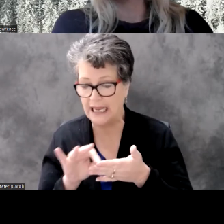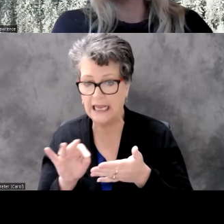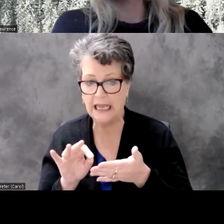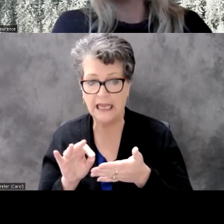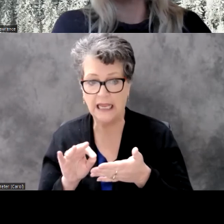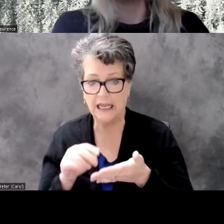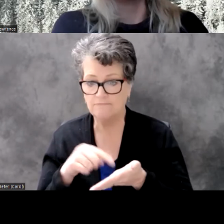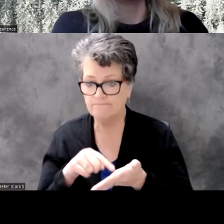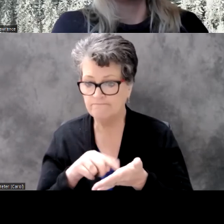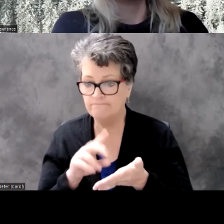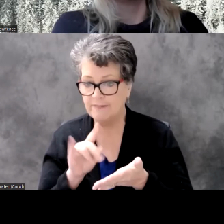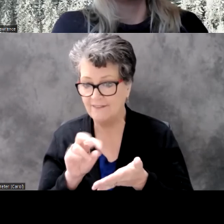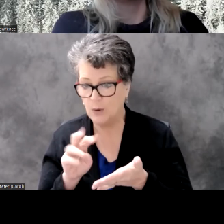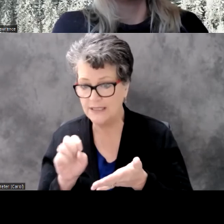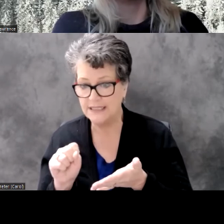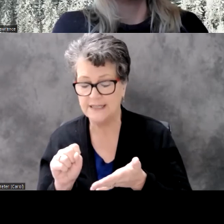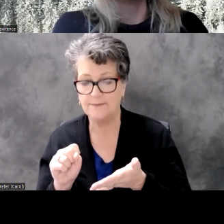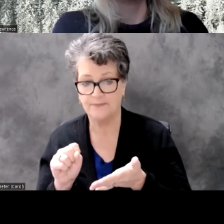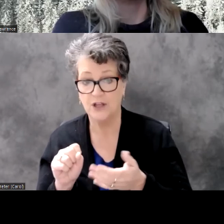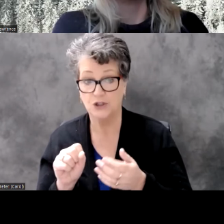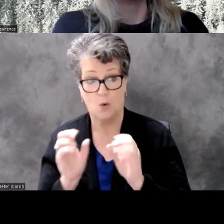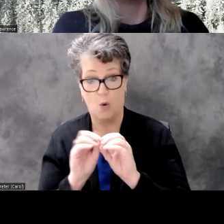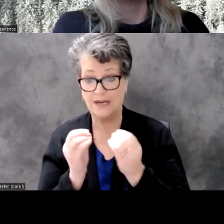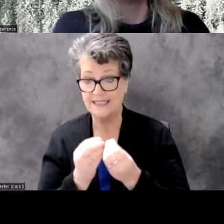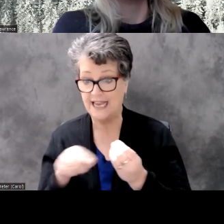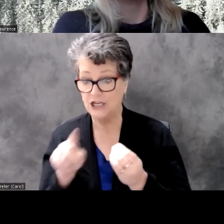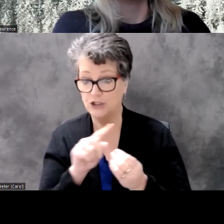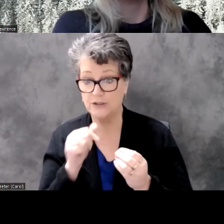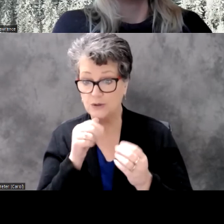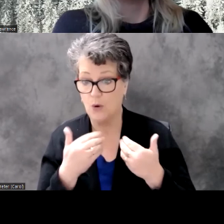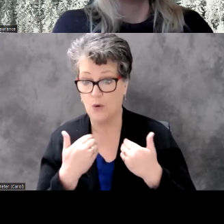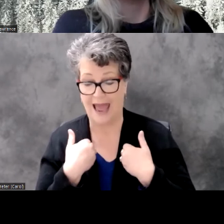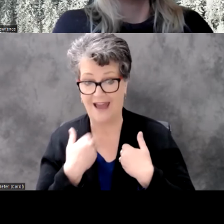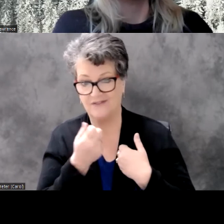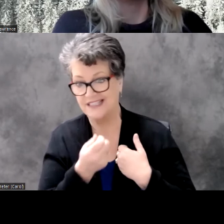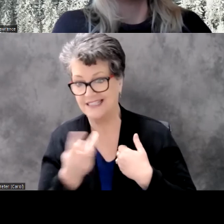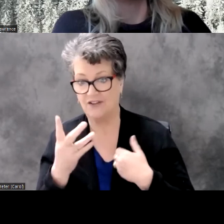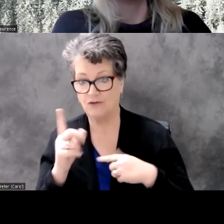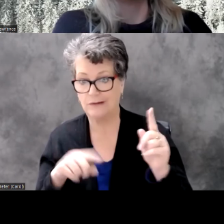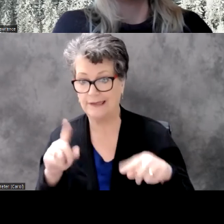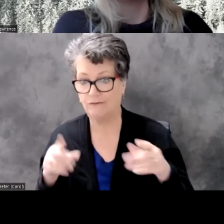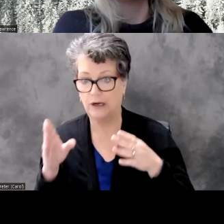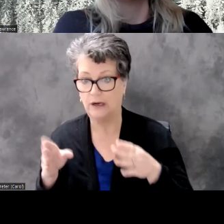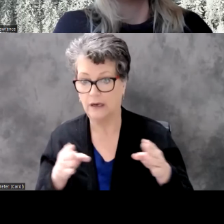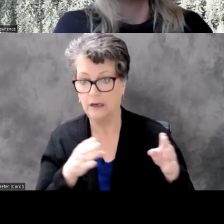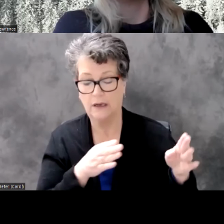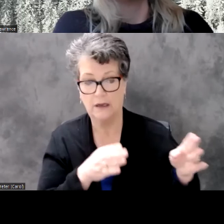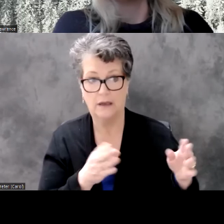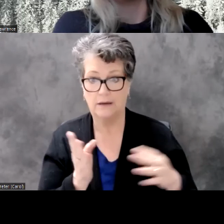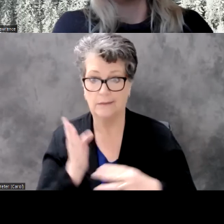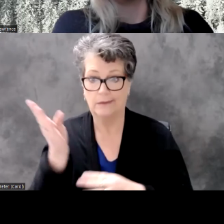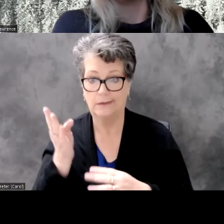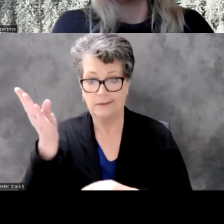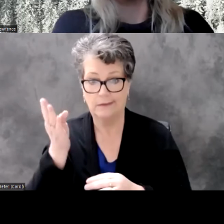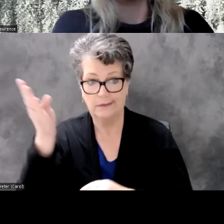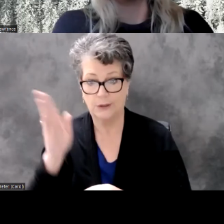and invoices, so that organizations don't have, several different ways that they have to